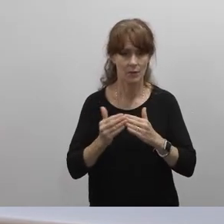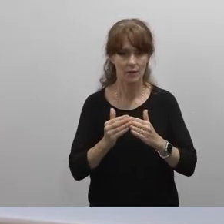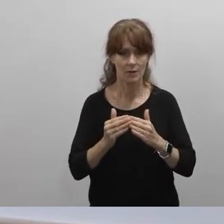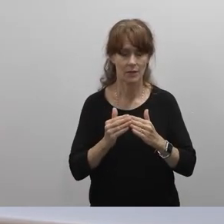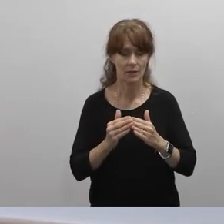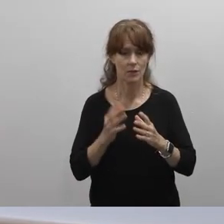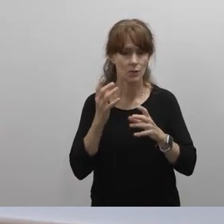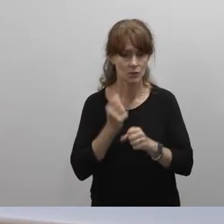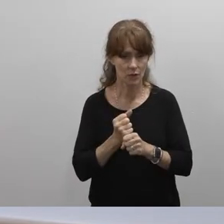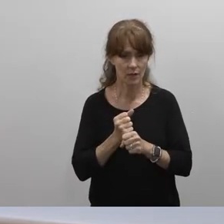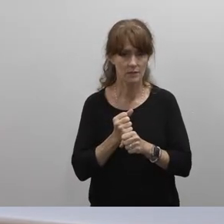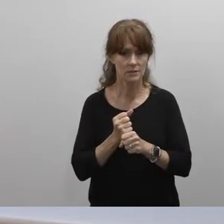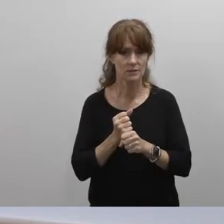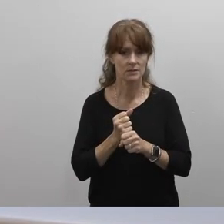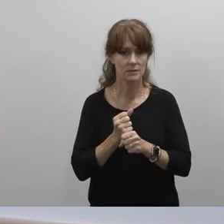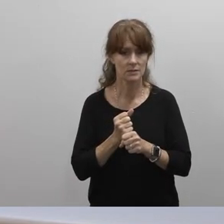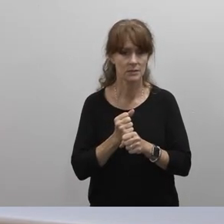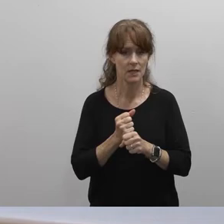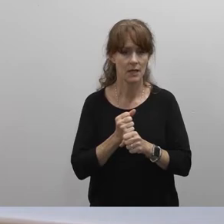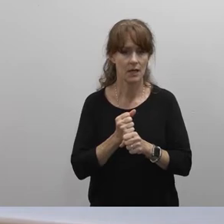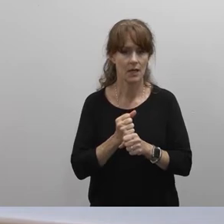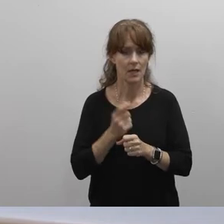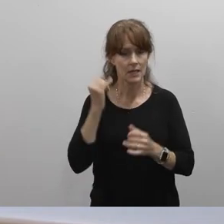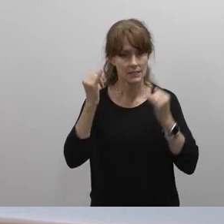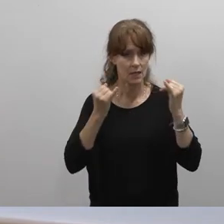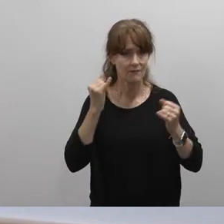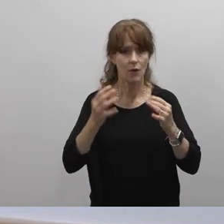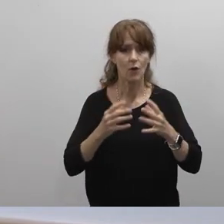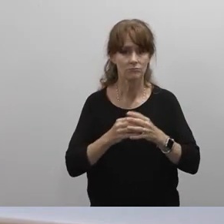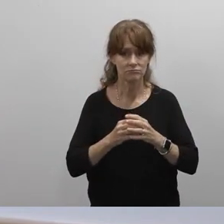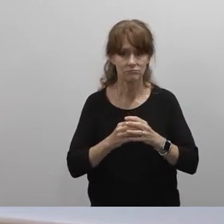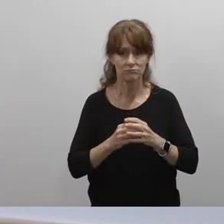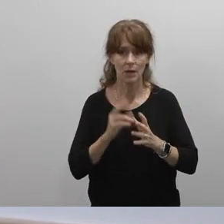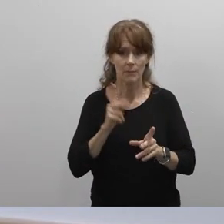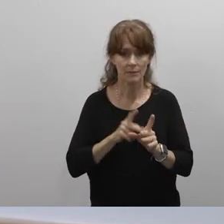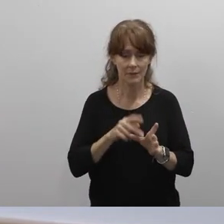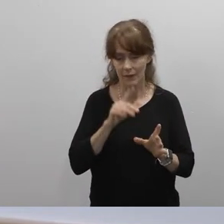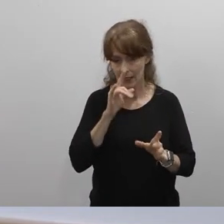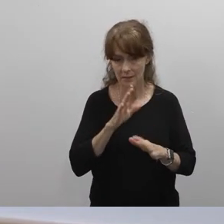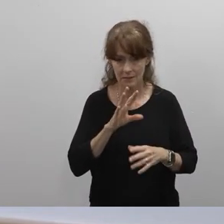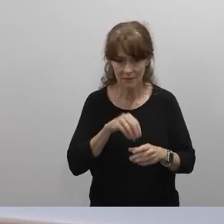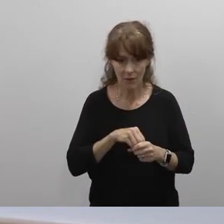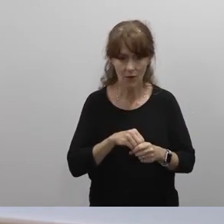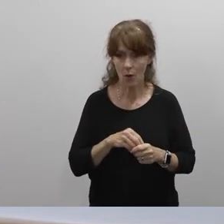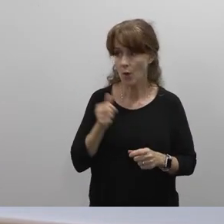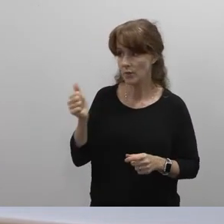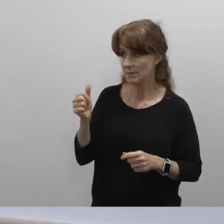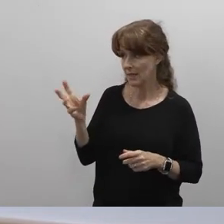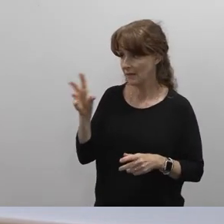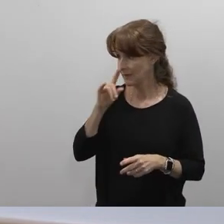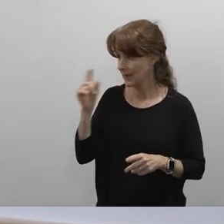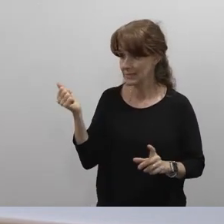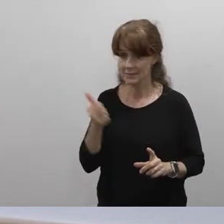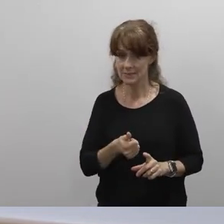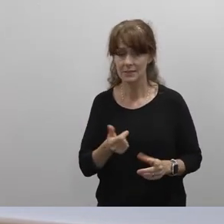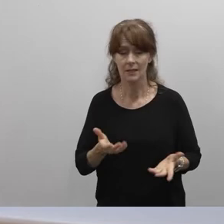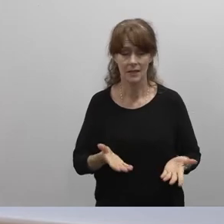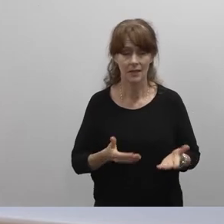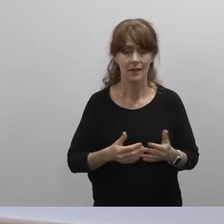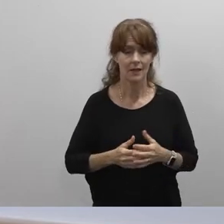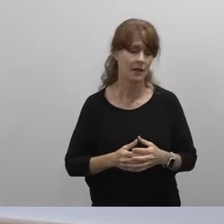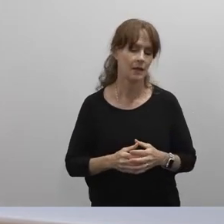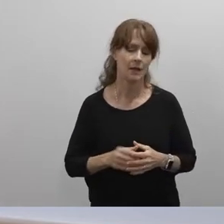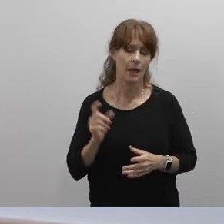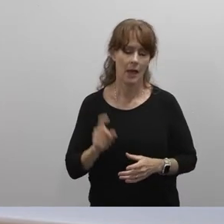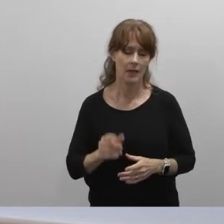we can trust and who are insightful and participating because their kids are involved or they are the kids that are involved in this. But it